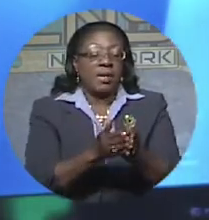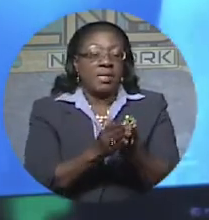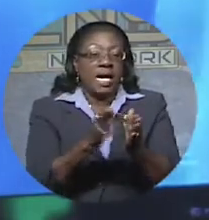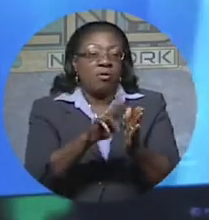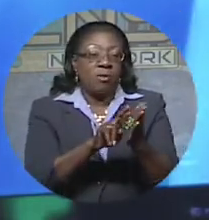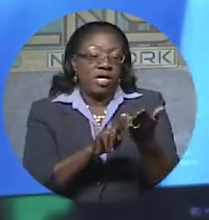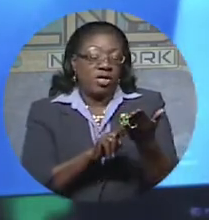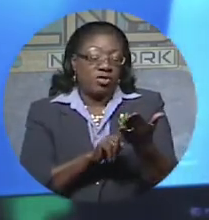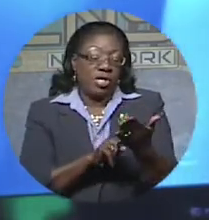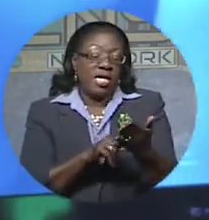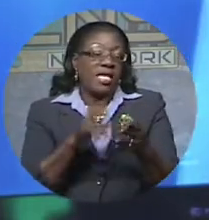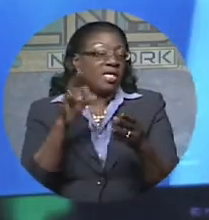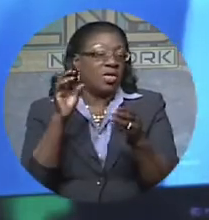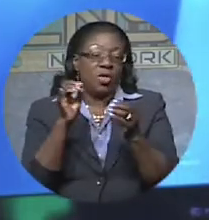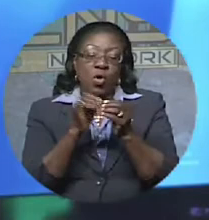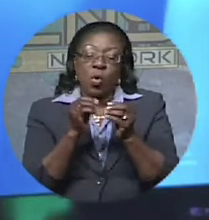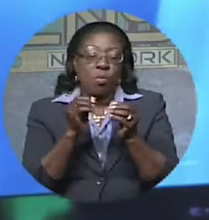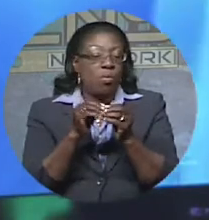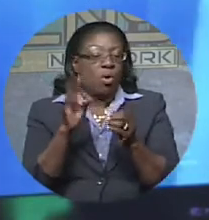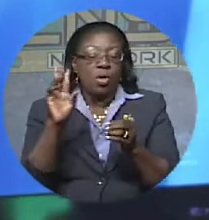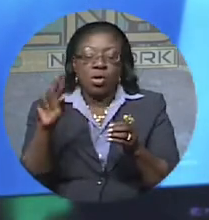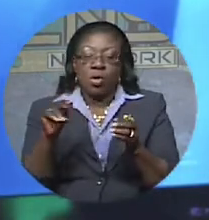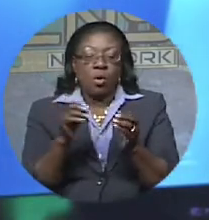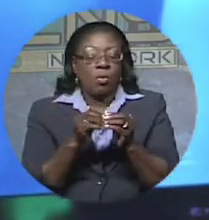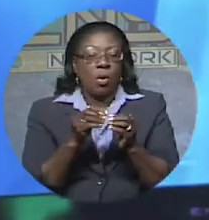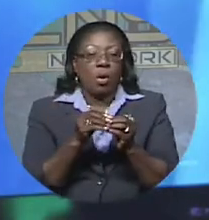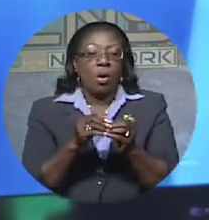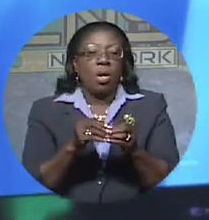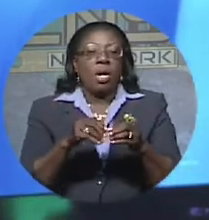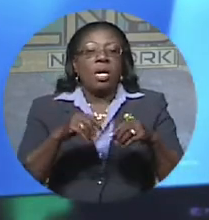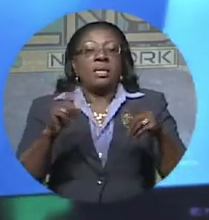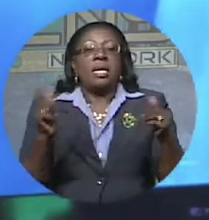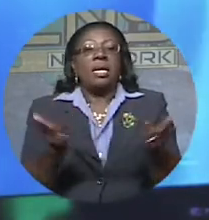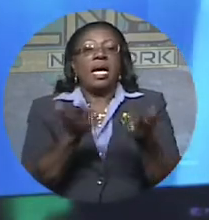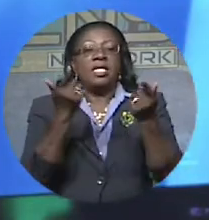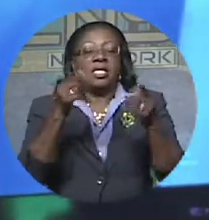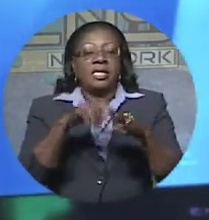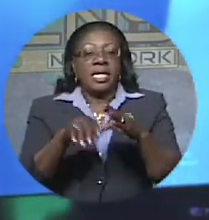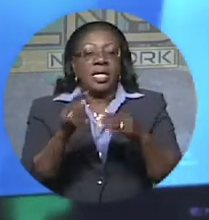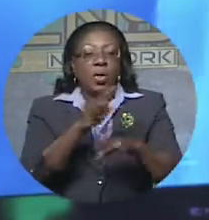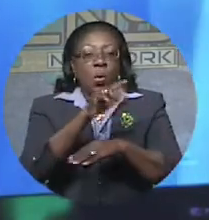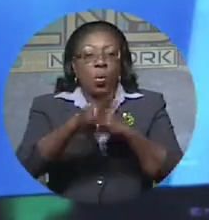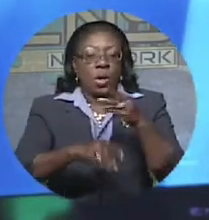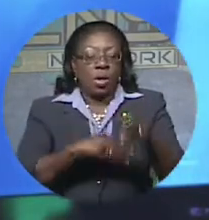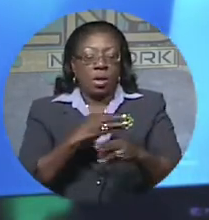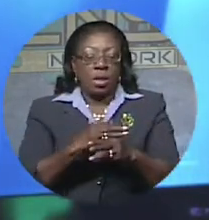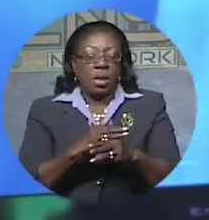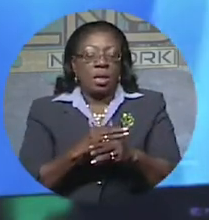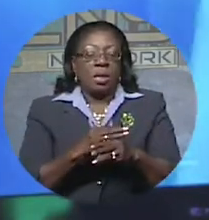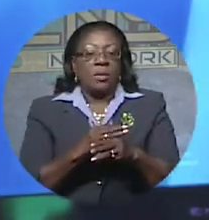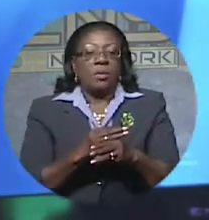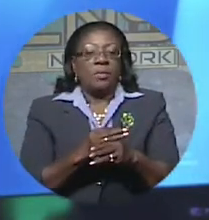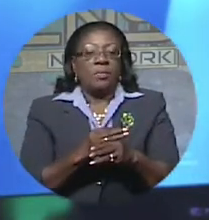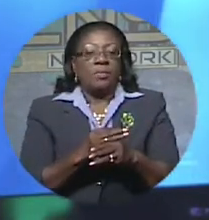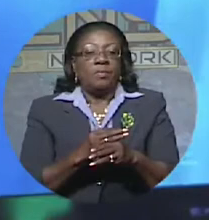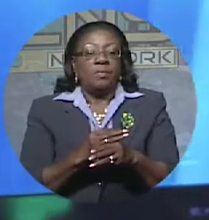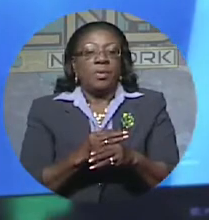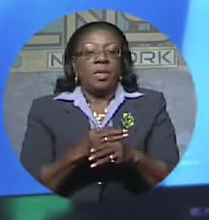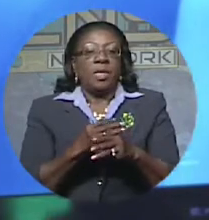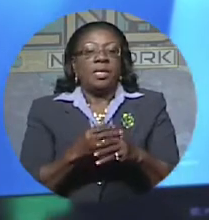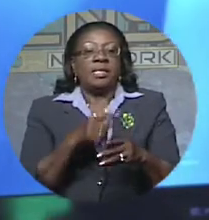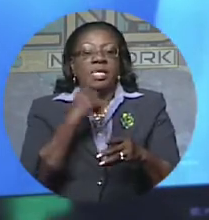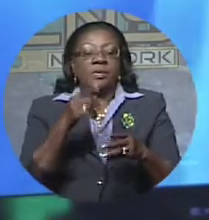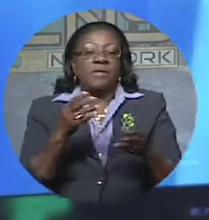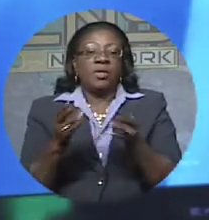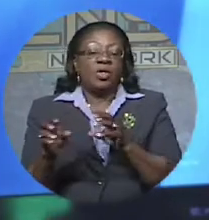Bahamas Maritime Authority, Commodore Davy Roll, says more aggressive strategies are needed to bring the country back to the top tier. While he